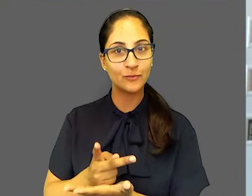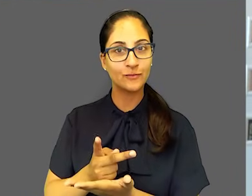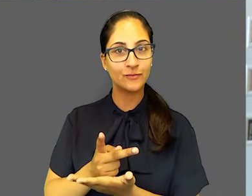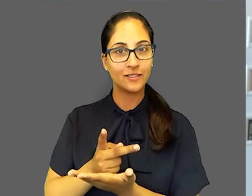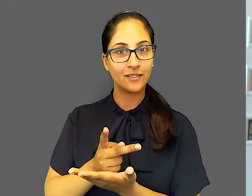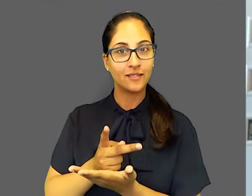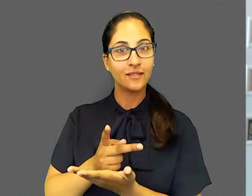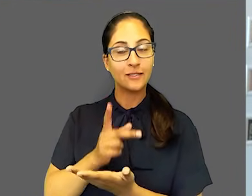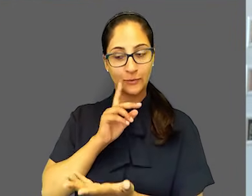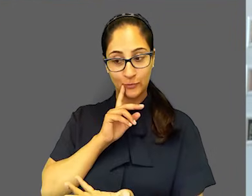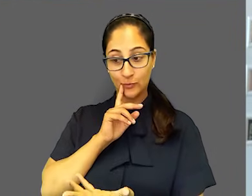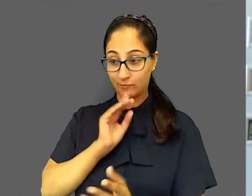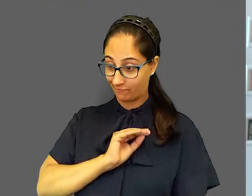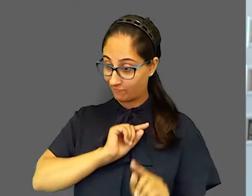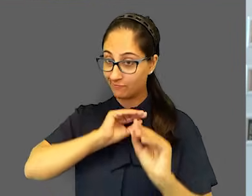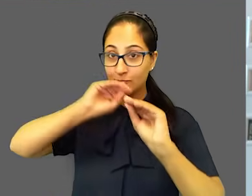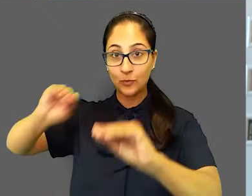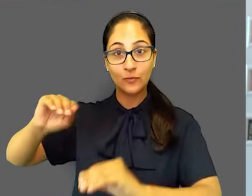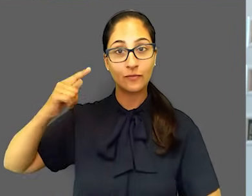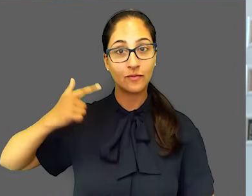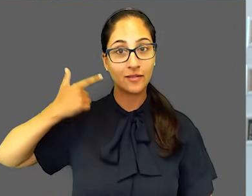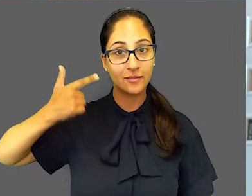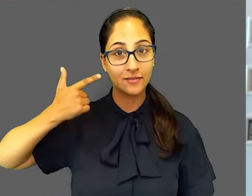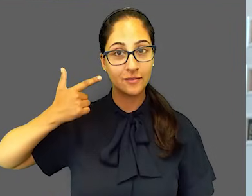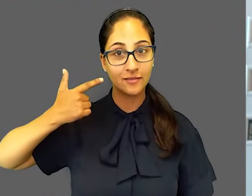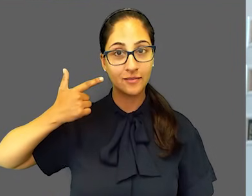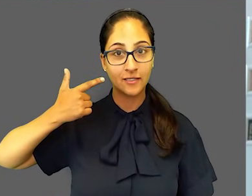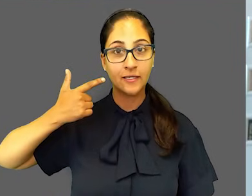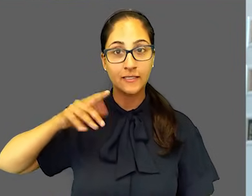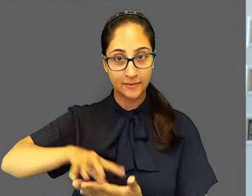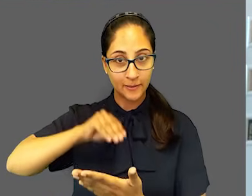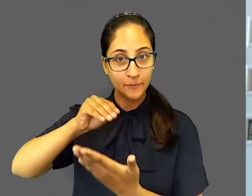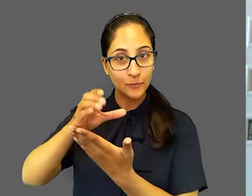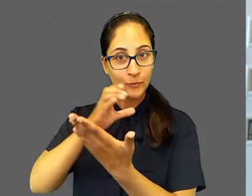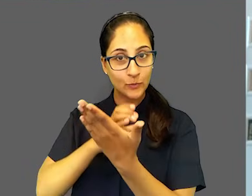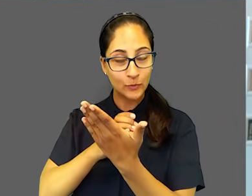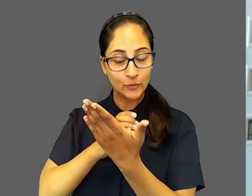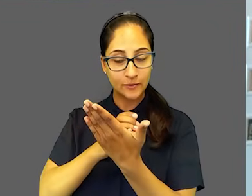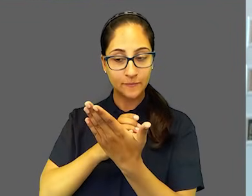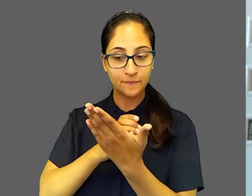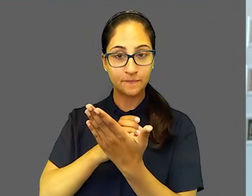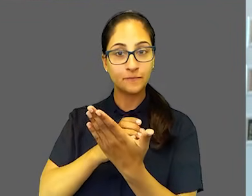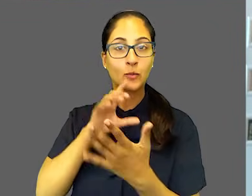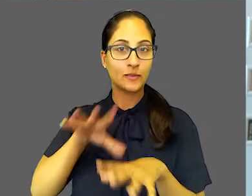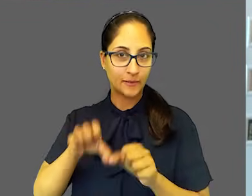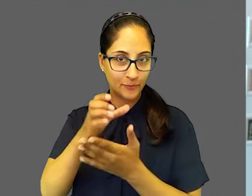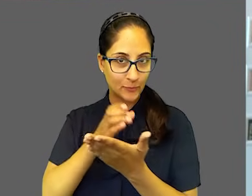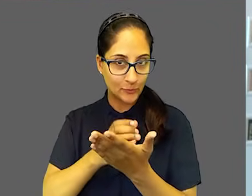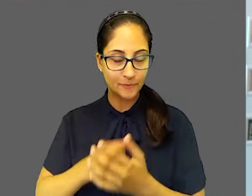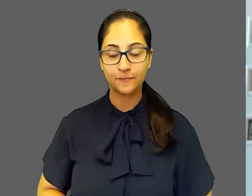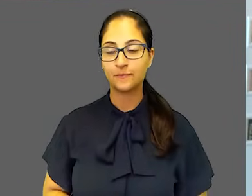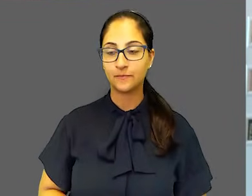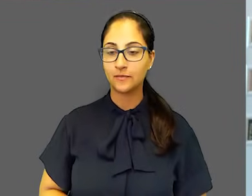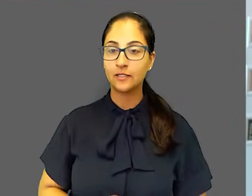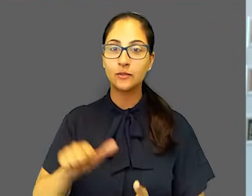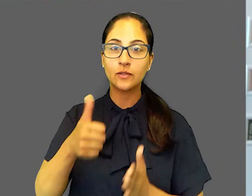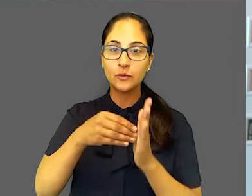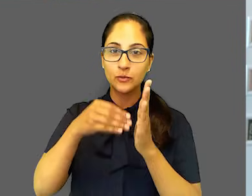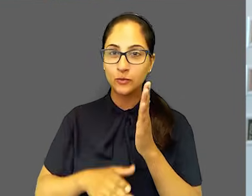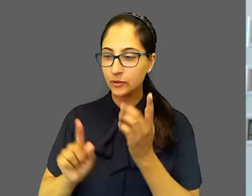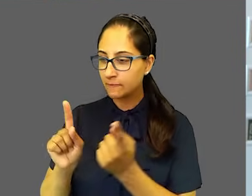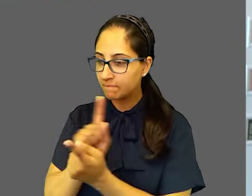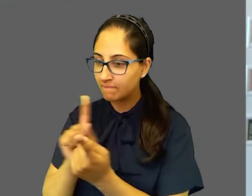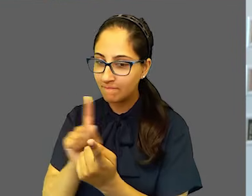where, a group of us all came together, and the learning that took place where we could feed off of each